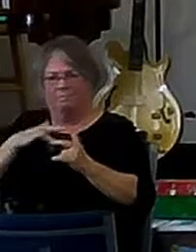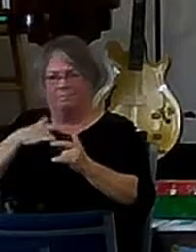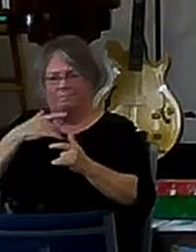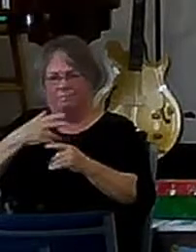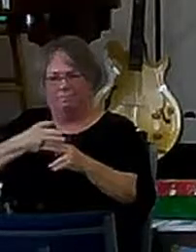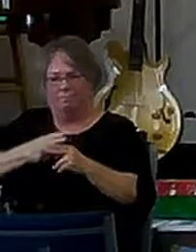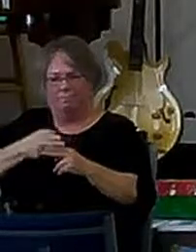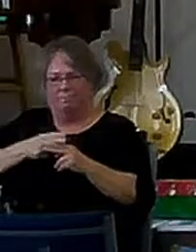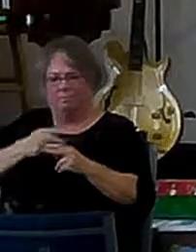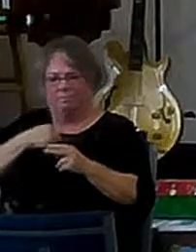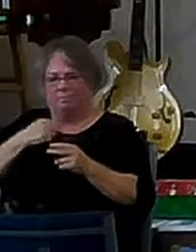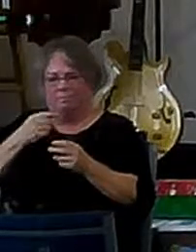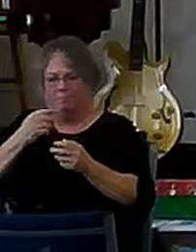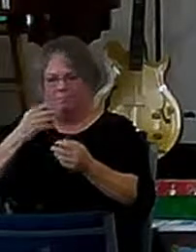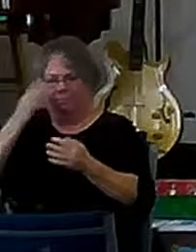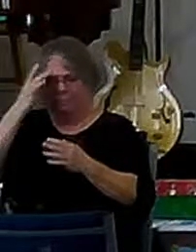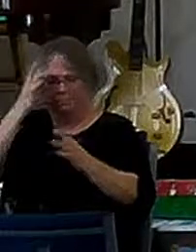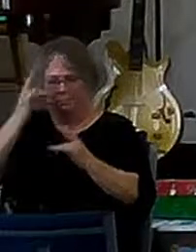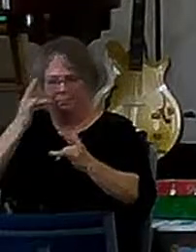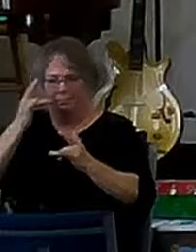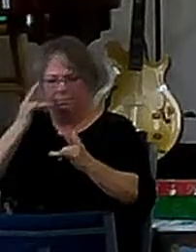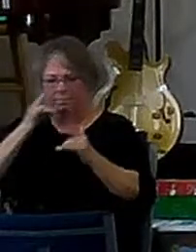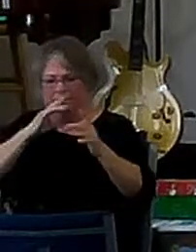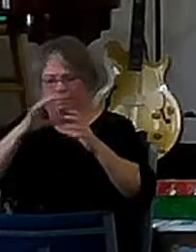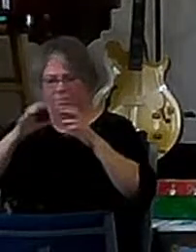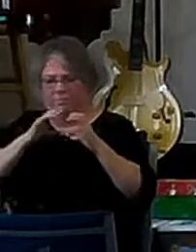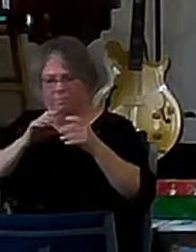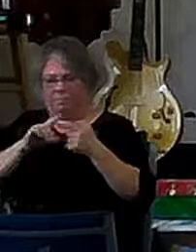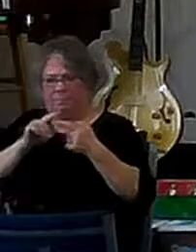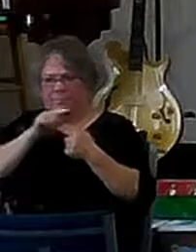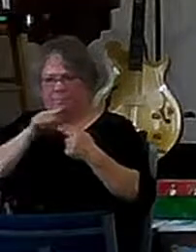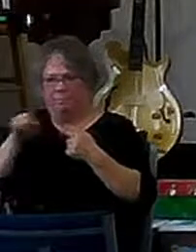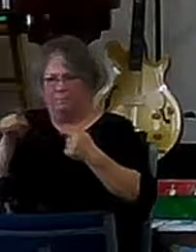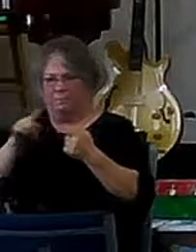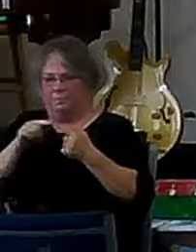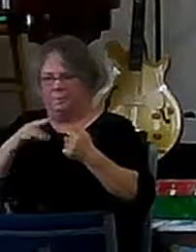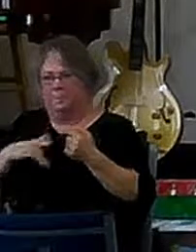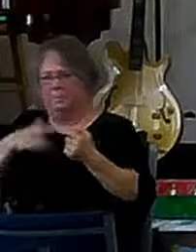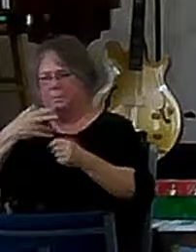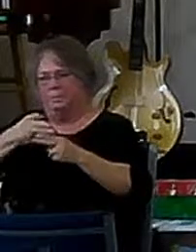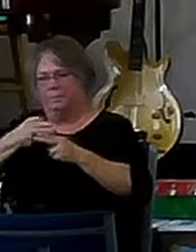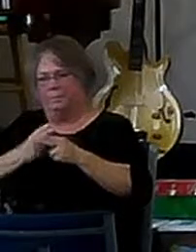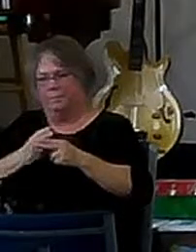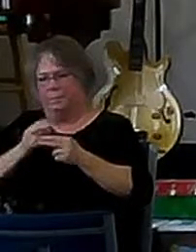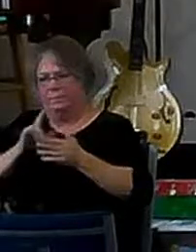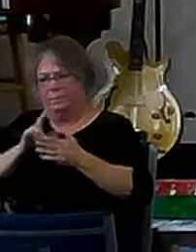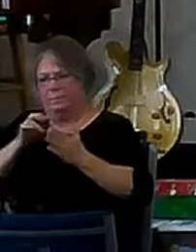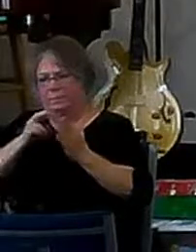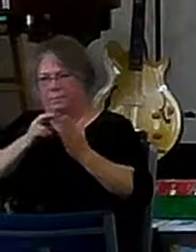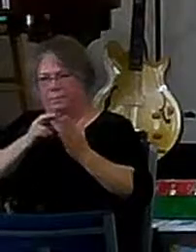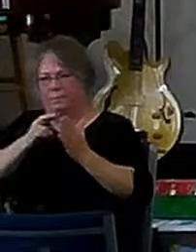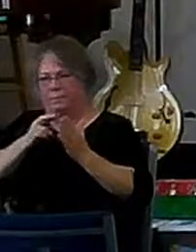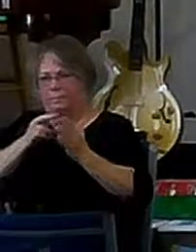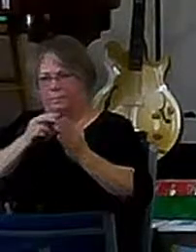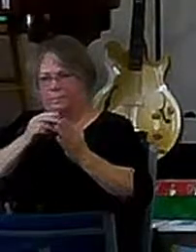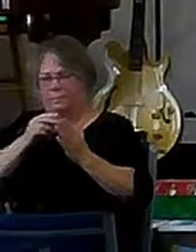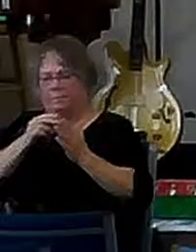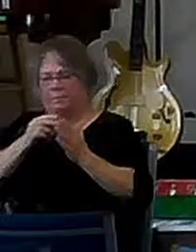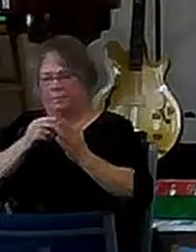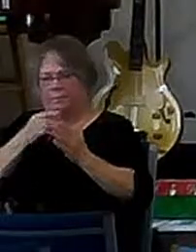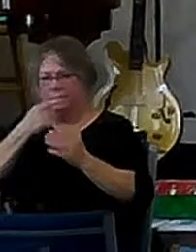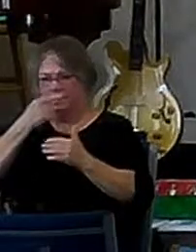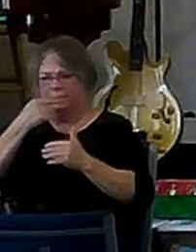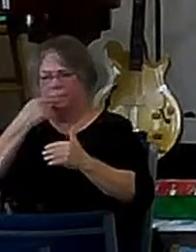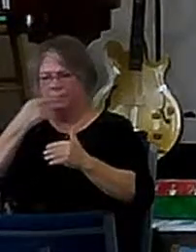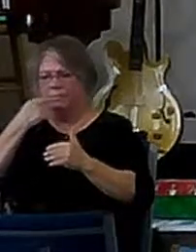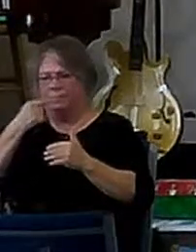sufficiently communicated to feel the weight of it. And I hope you also recognize that this is important for me and my